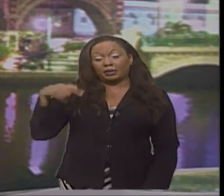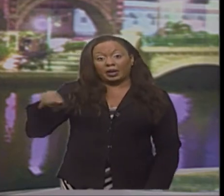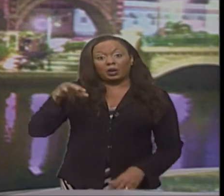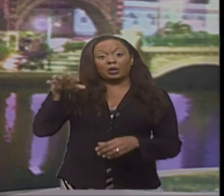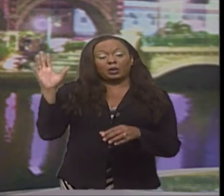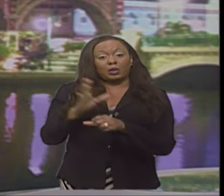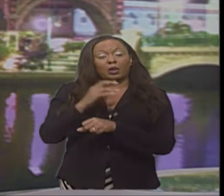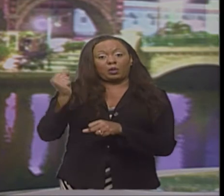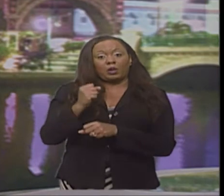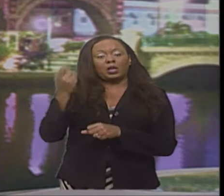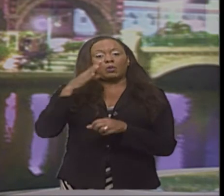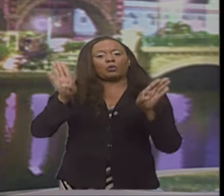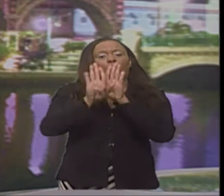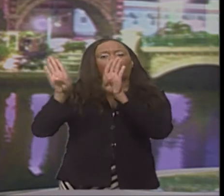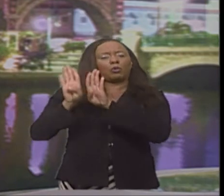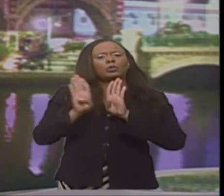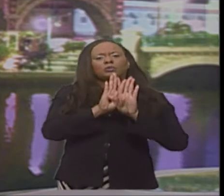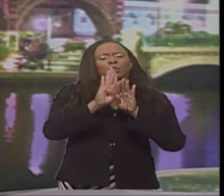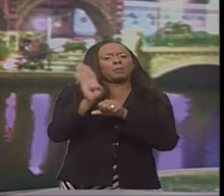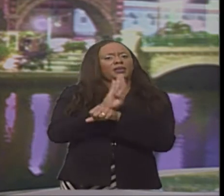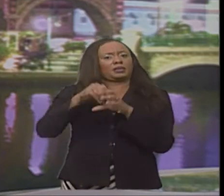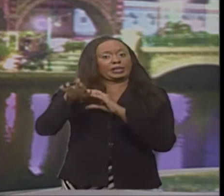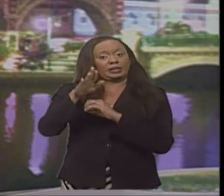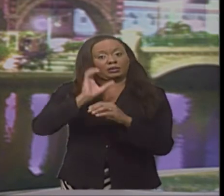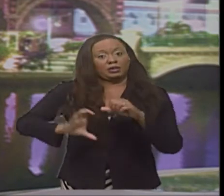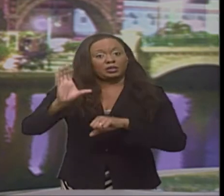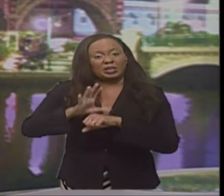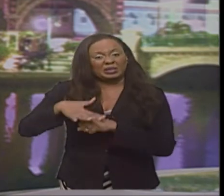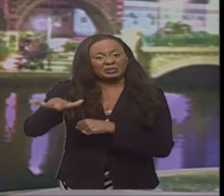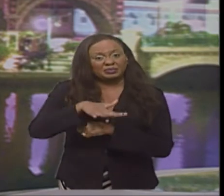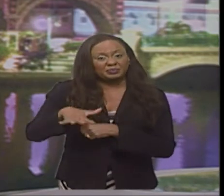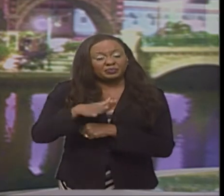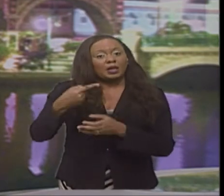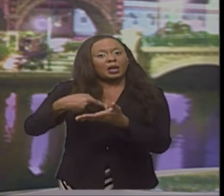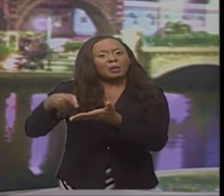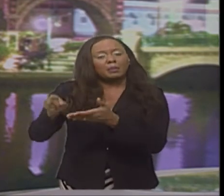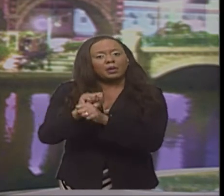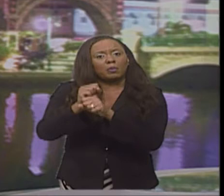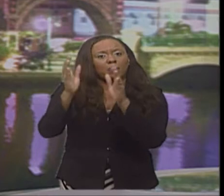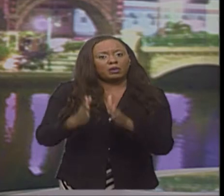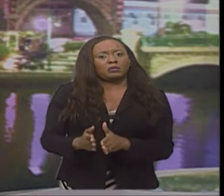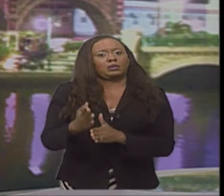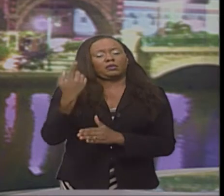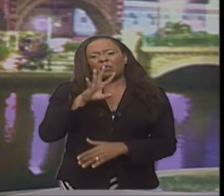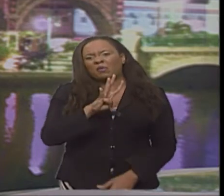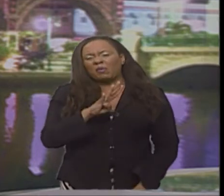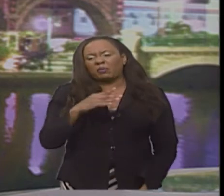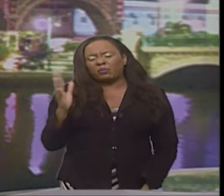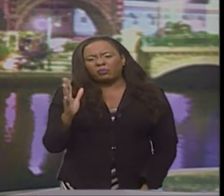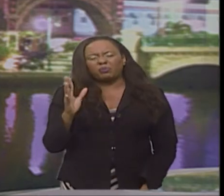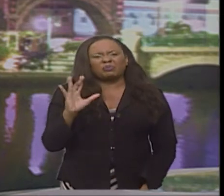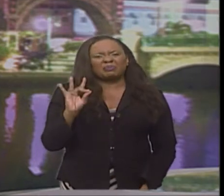workers for 4 to 8 weeks, which would supplement the unemployment payments the workers would receive from the National Insurance